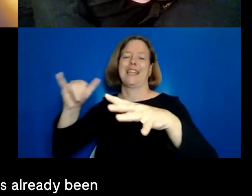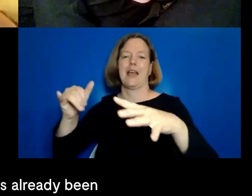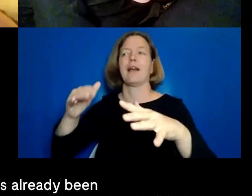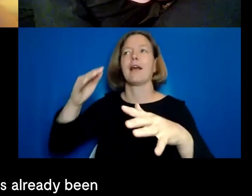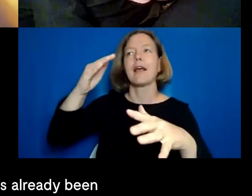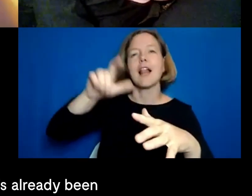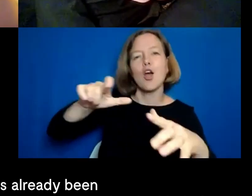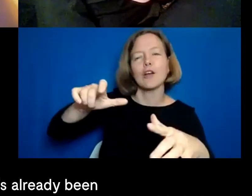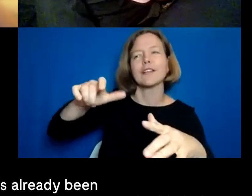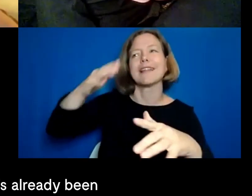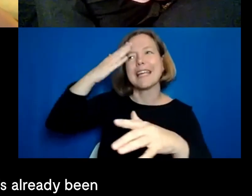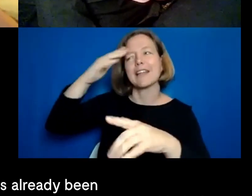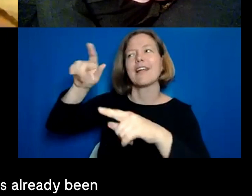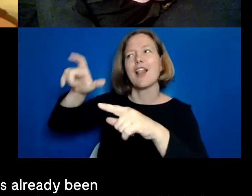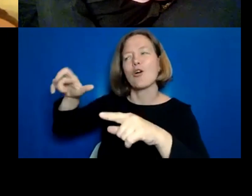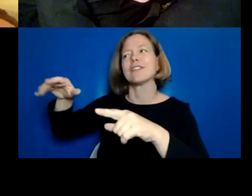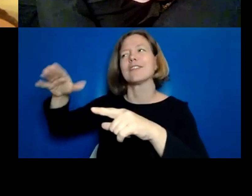who kind of